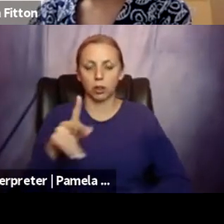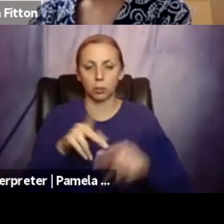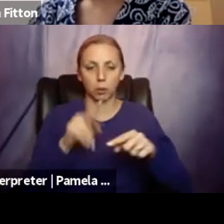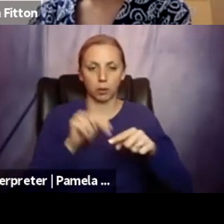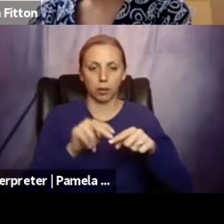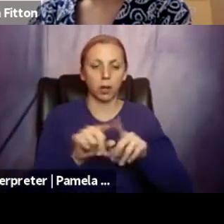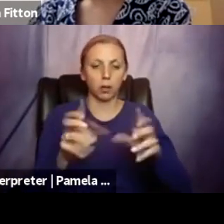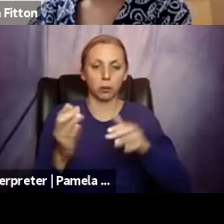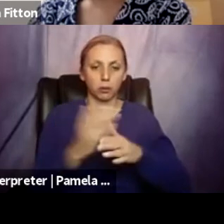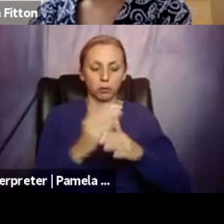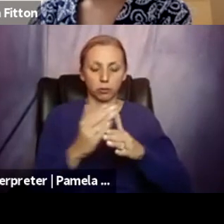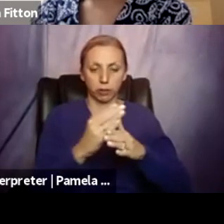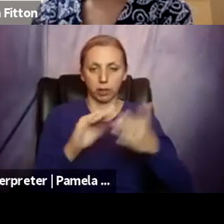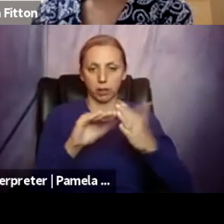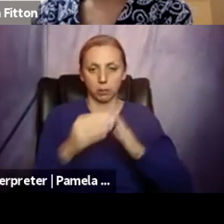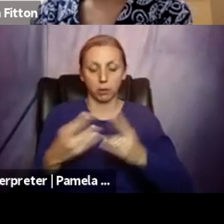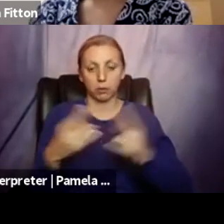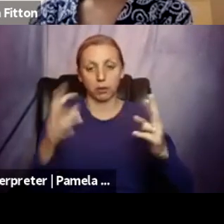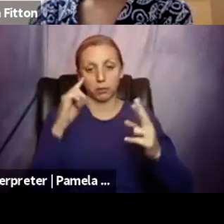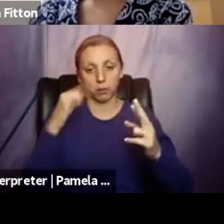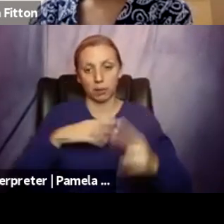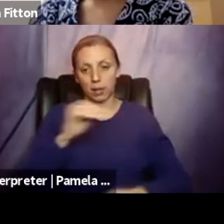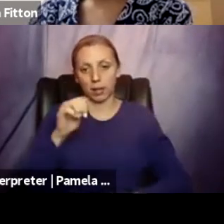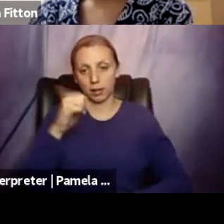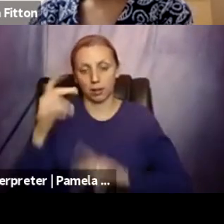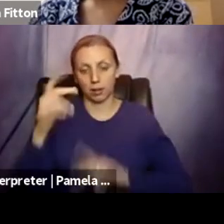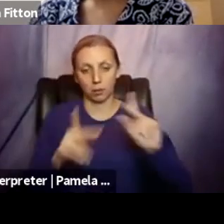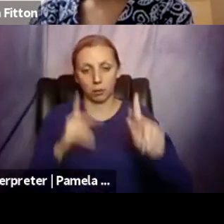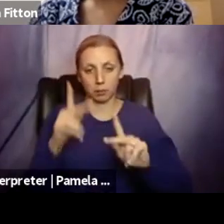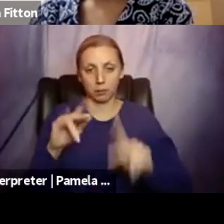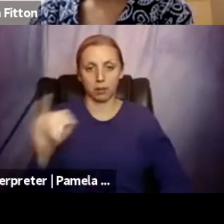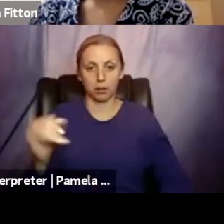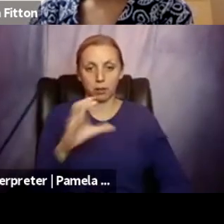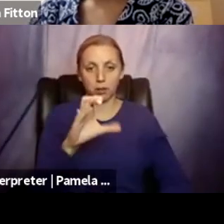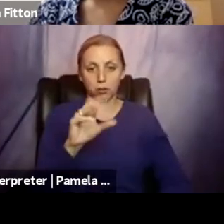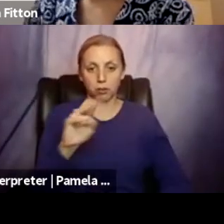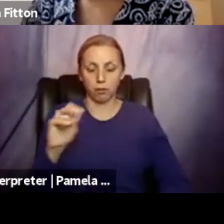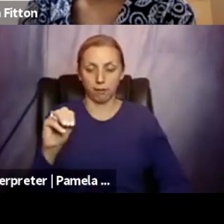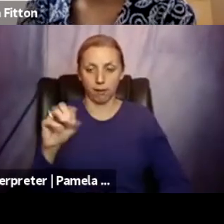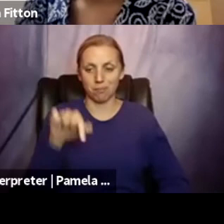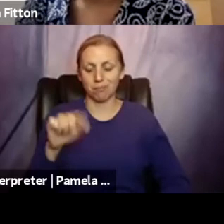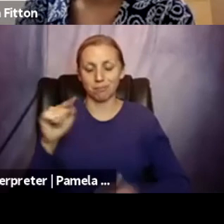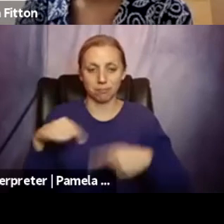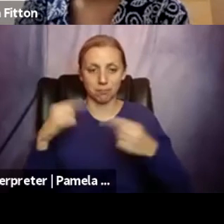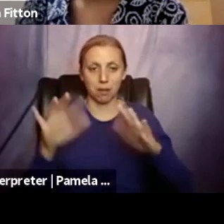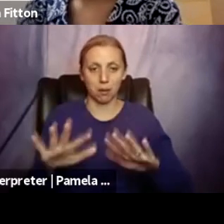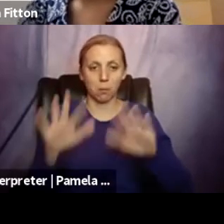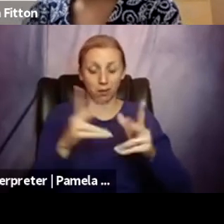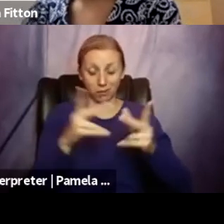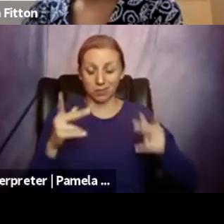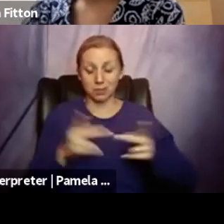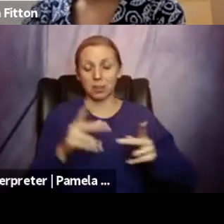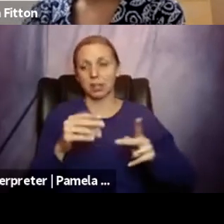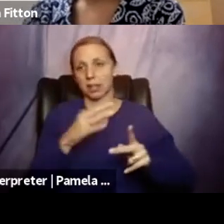community resource for me and for other folks in this room has been JCOM. This is a really wonderful space and group